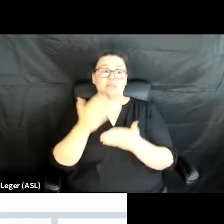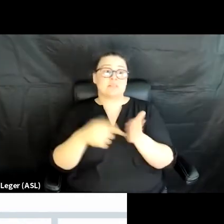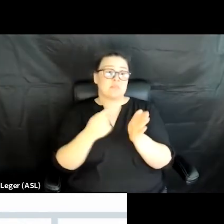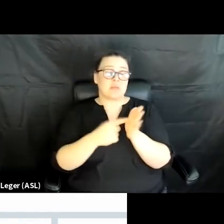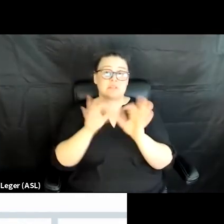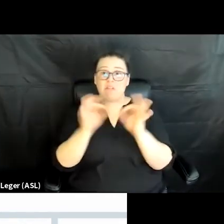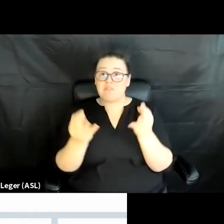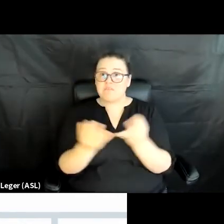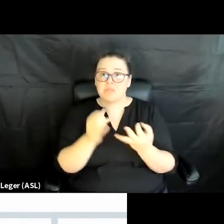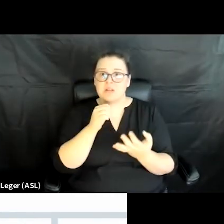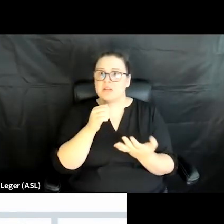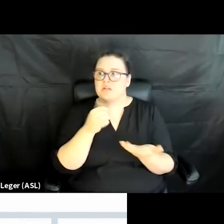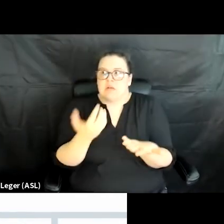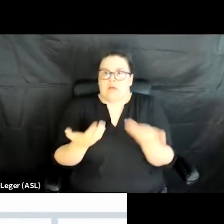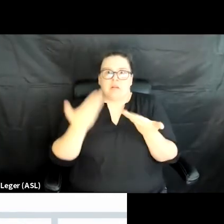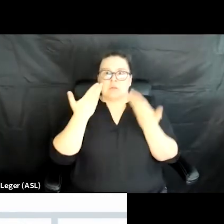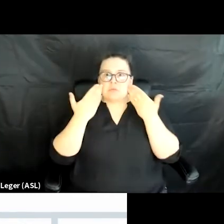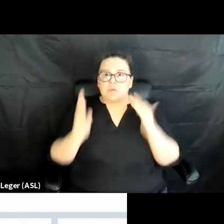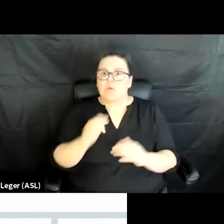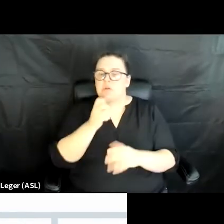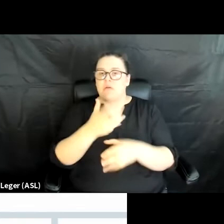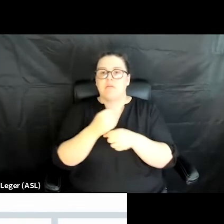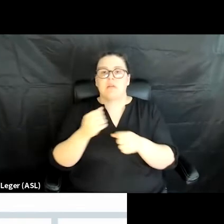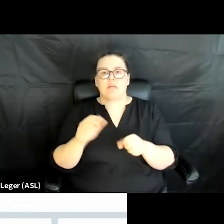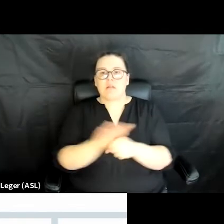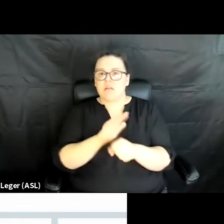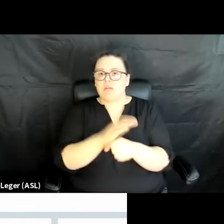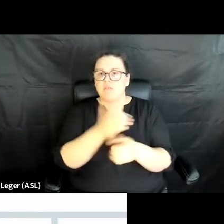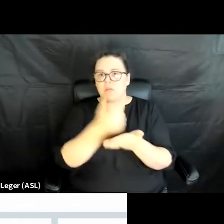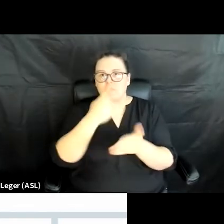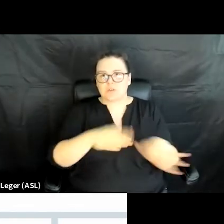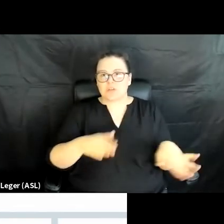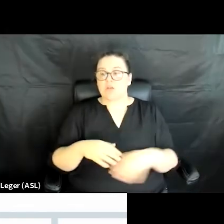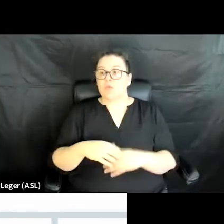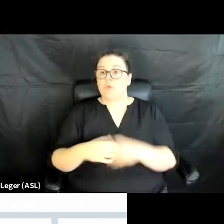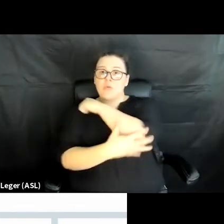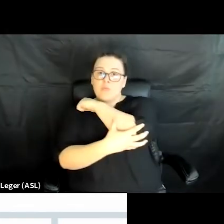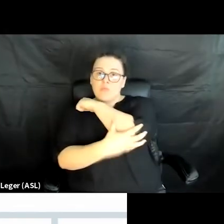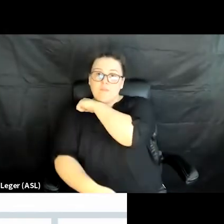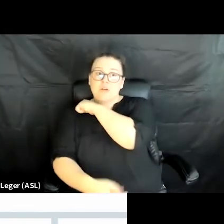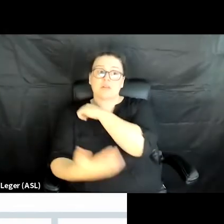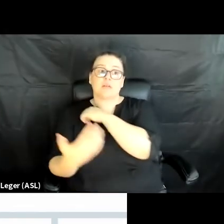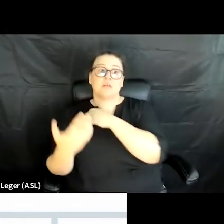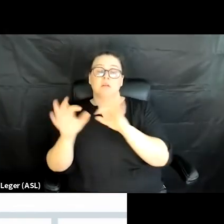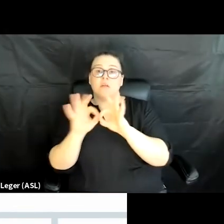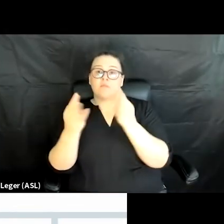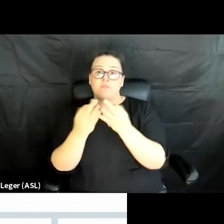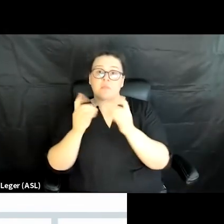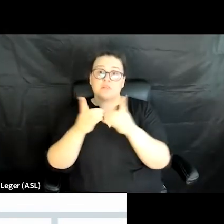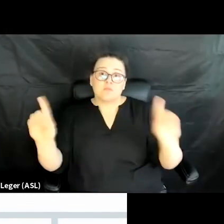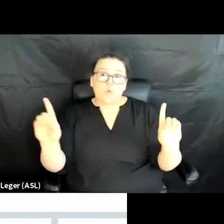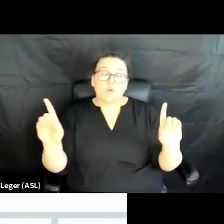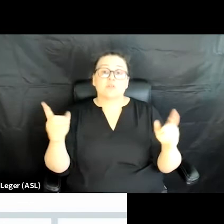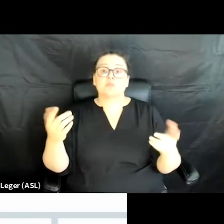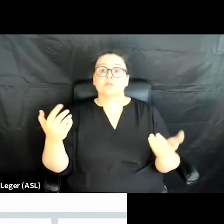not getting the appropriate help for the child. Poverty when parents get divorced. Sometimes people, young kids or even adults struggle with